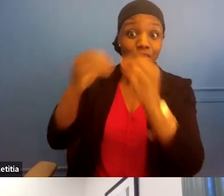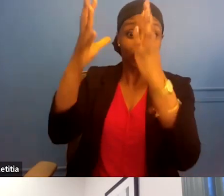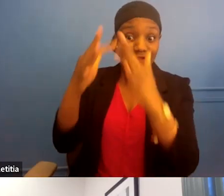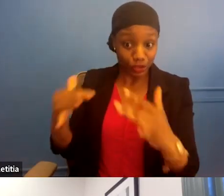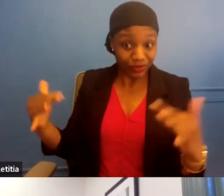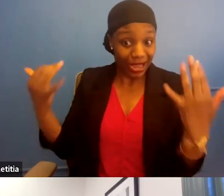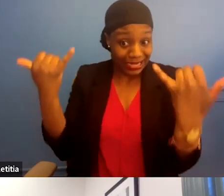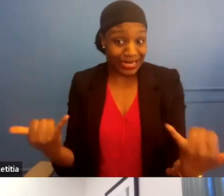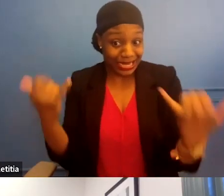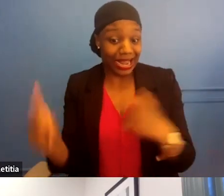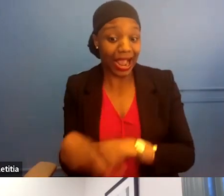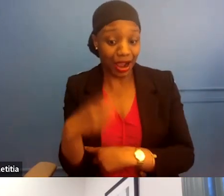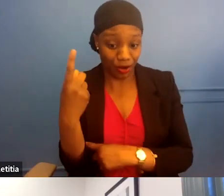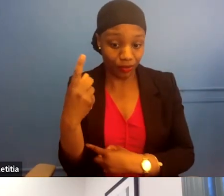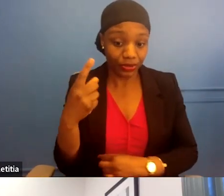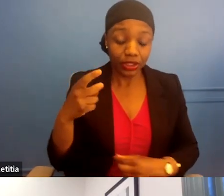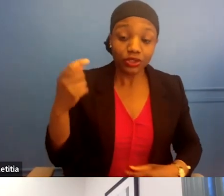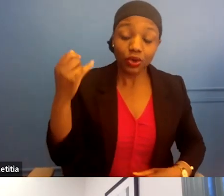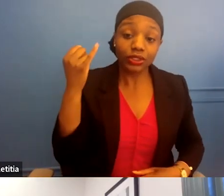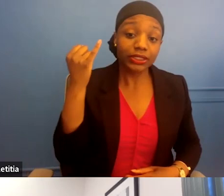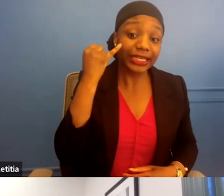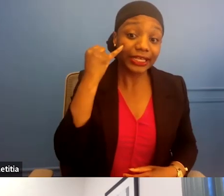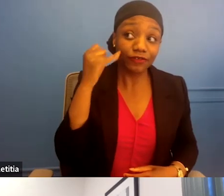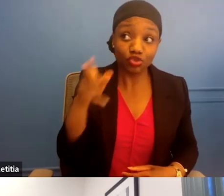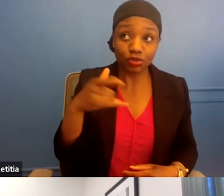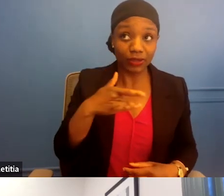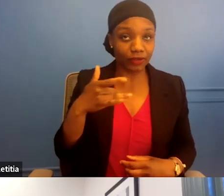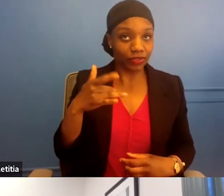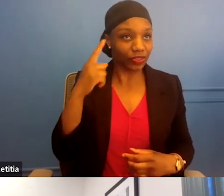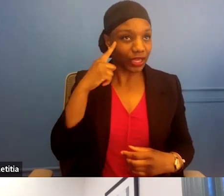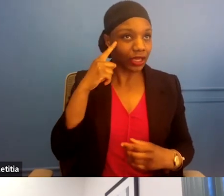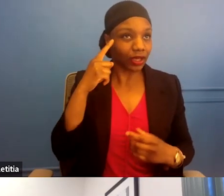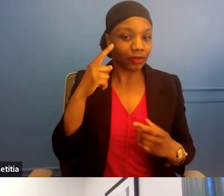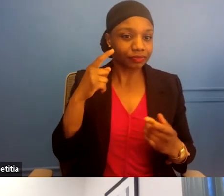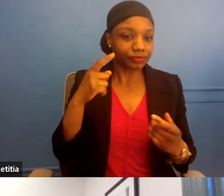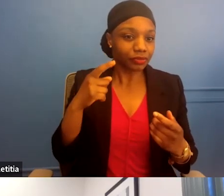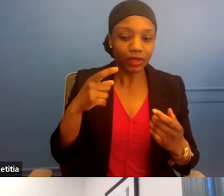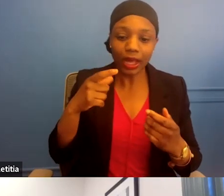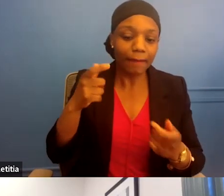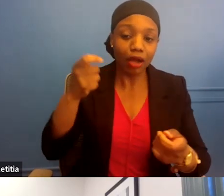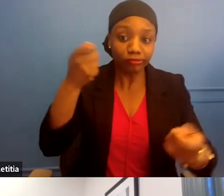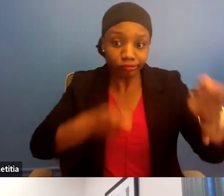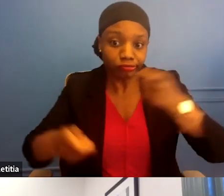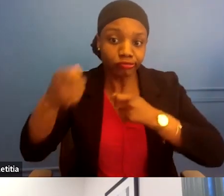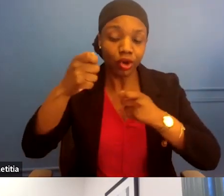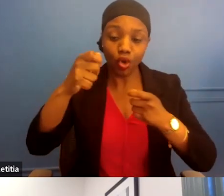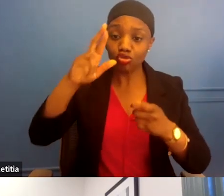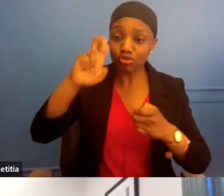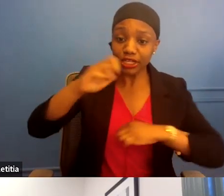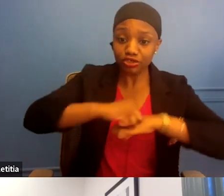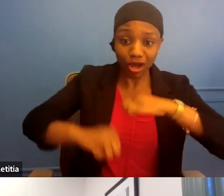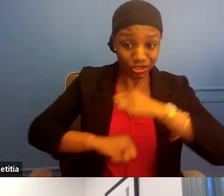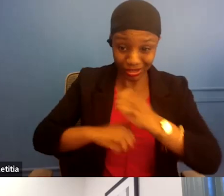the point of, if you think you are into thinking about turnarounds and restructuring, there's firms dedicated to doing nothing